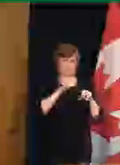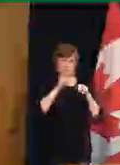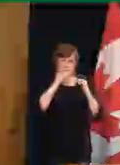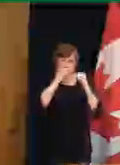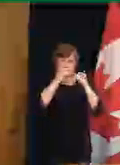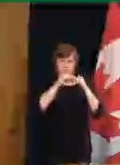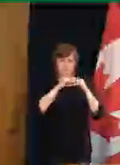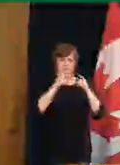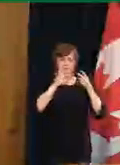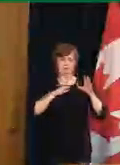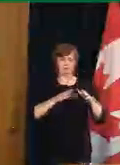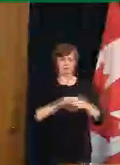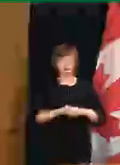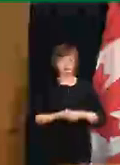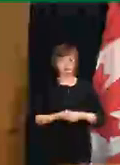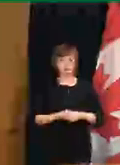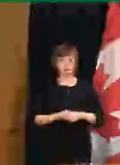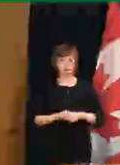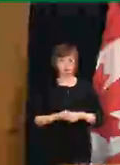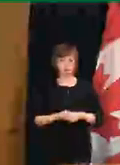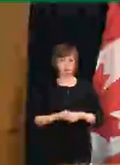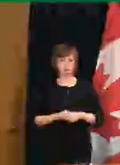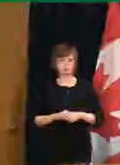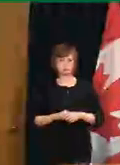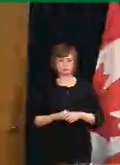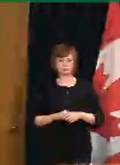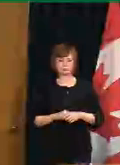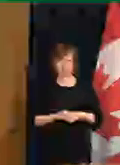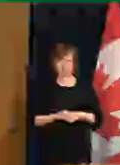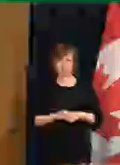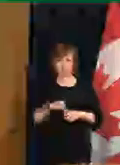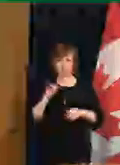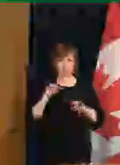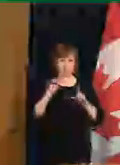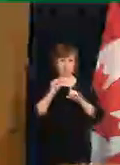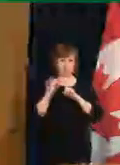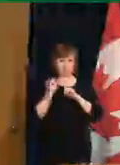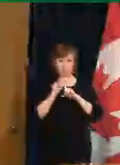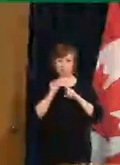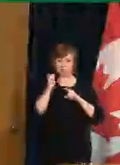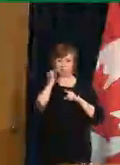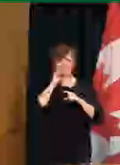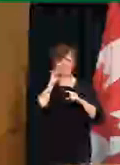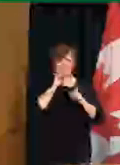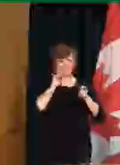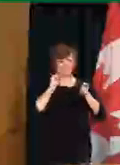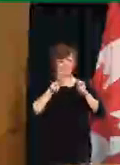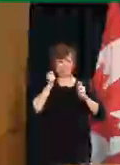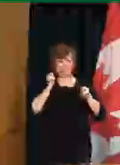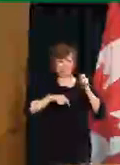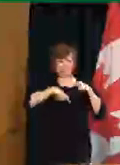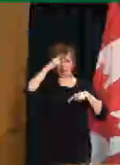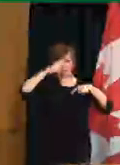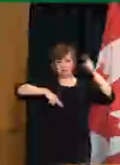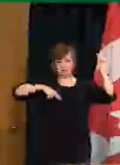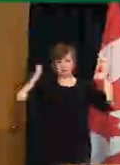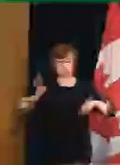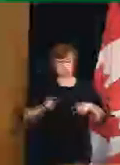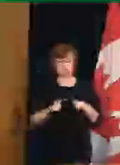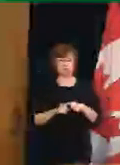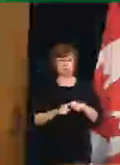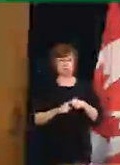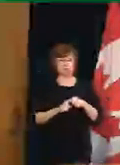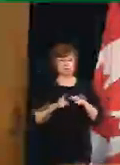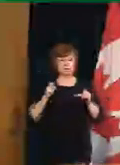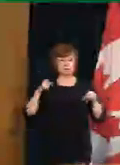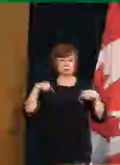But obviously, it's a dynamic situation. I think it is being managed in a very local, regional way so far. But